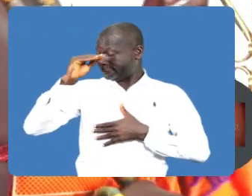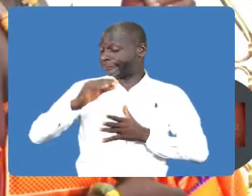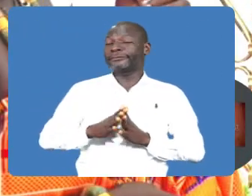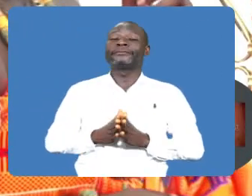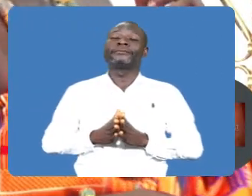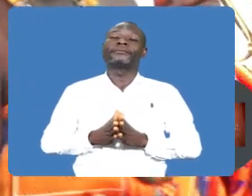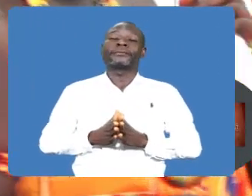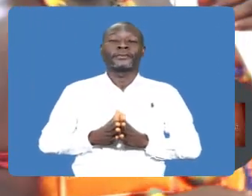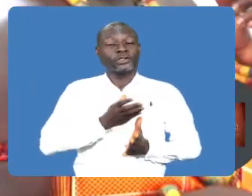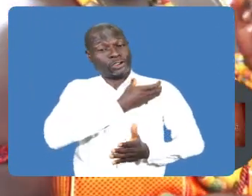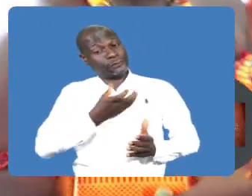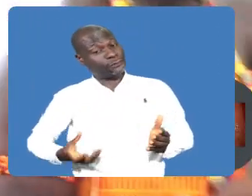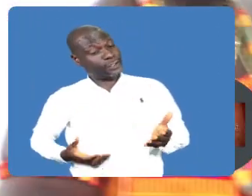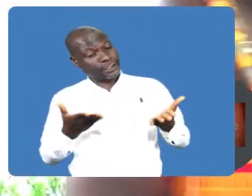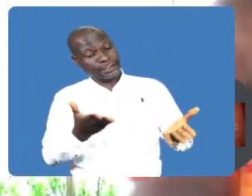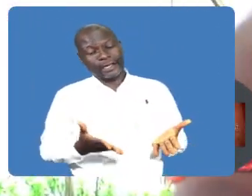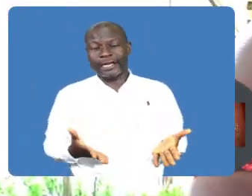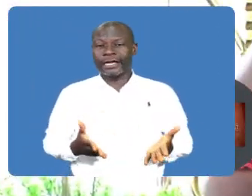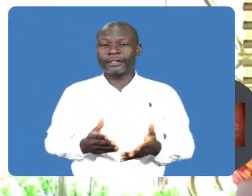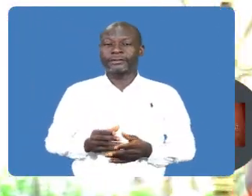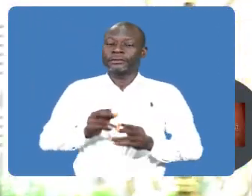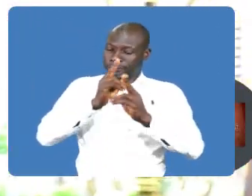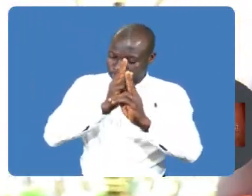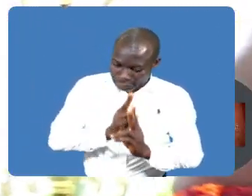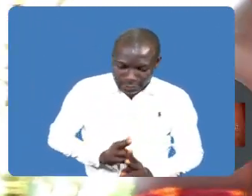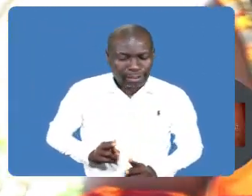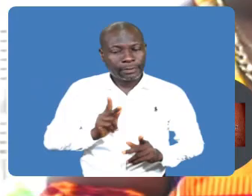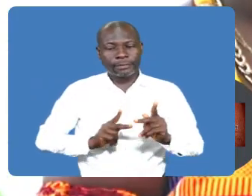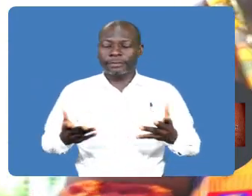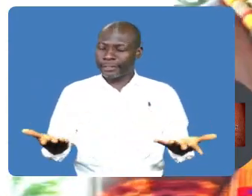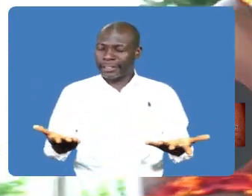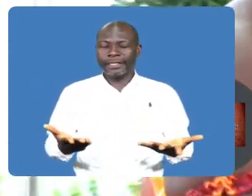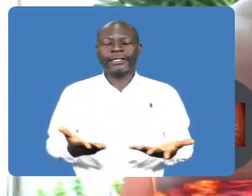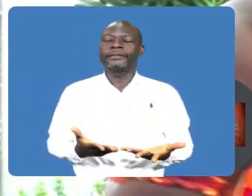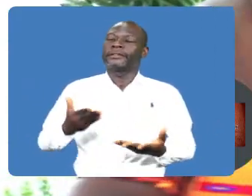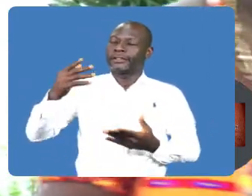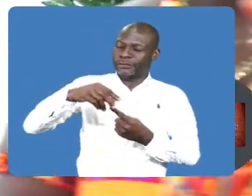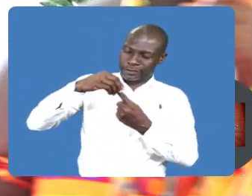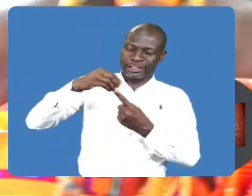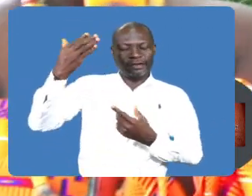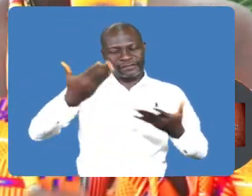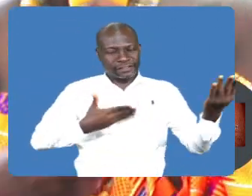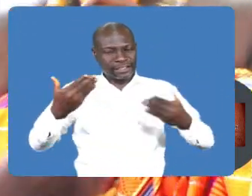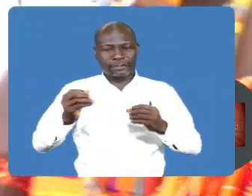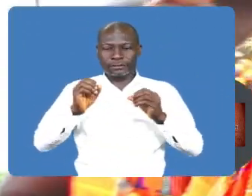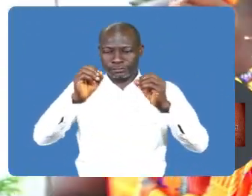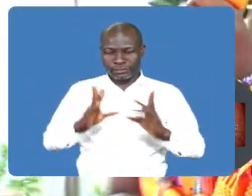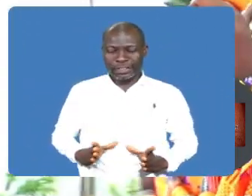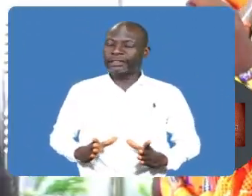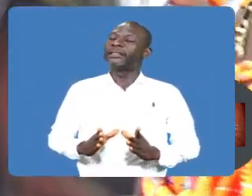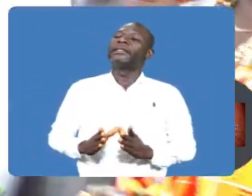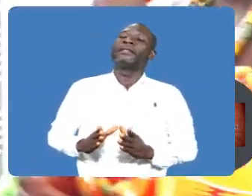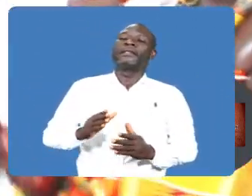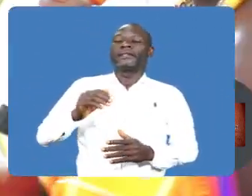Mr. Chairman, Nananu, honorable ministers, distinguished guests,